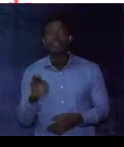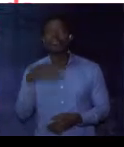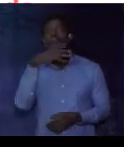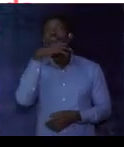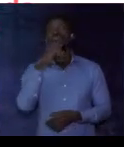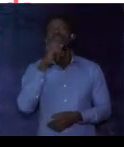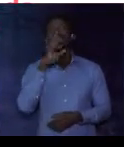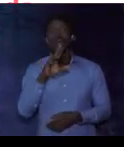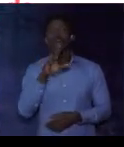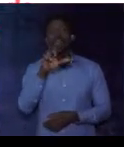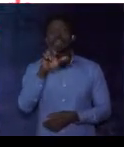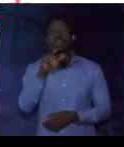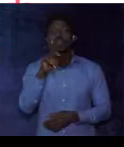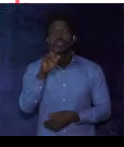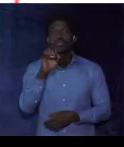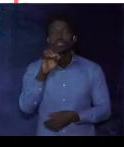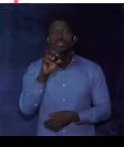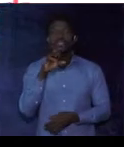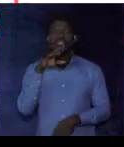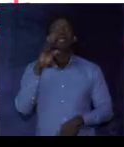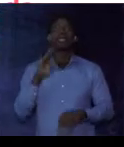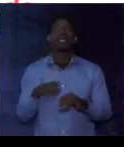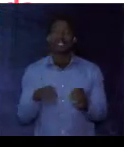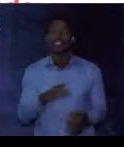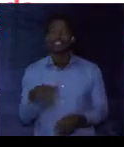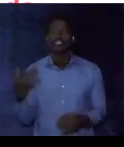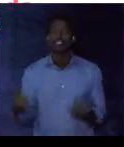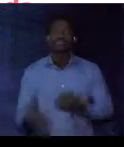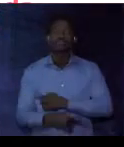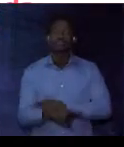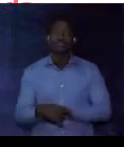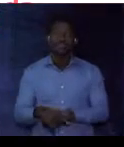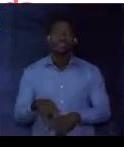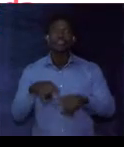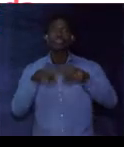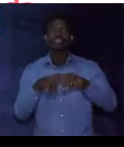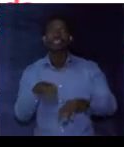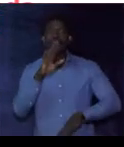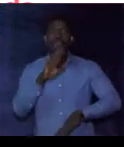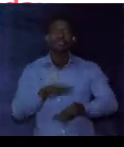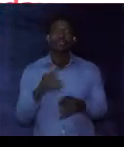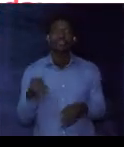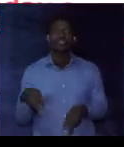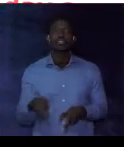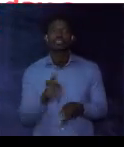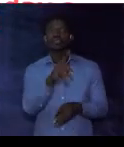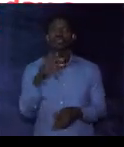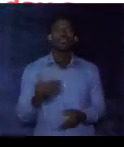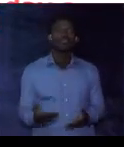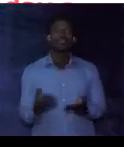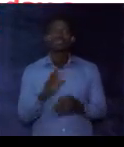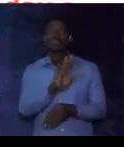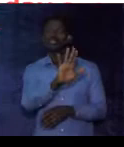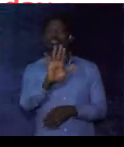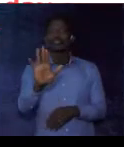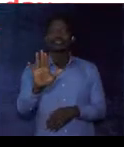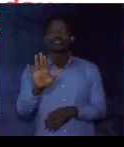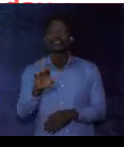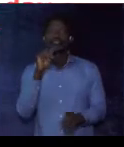the olden days are luckier than the children of today, depending on the way you raise your points.